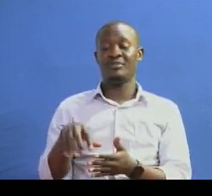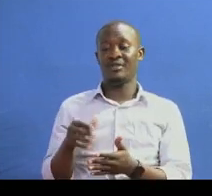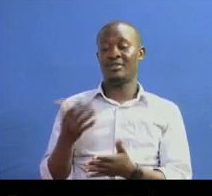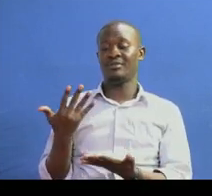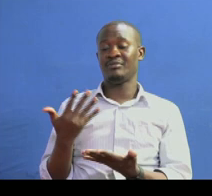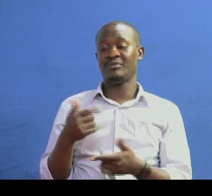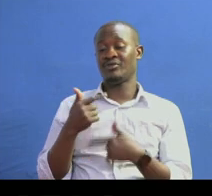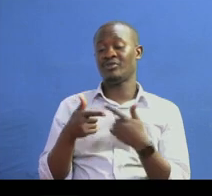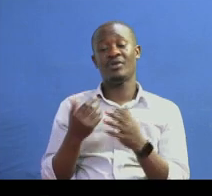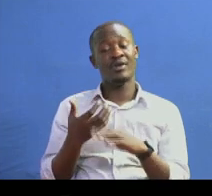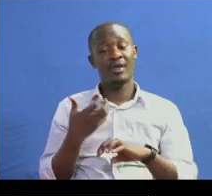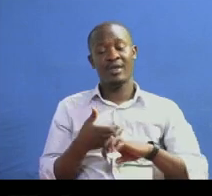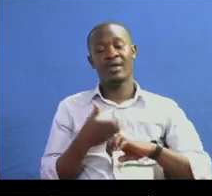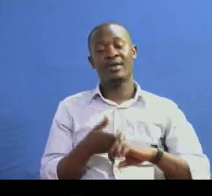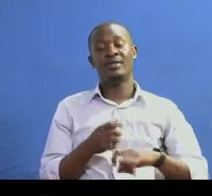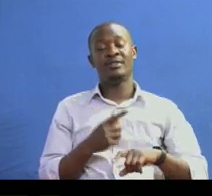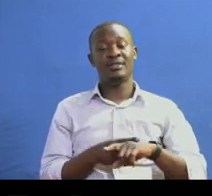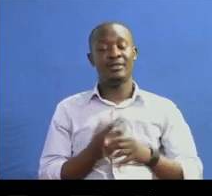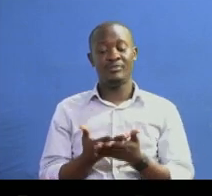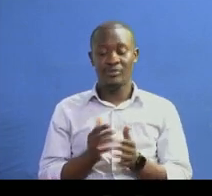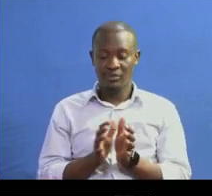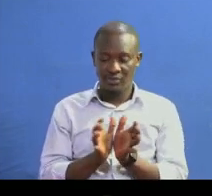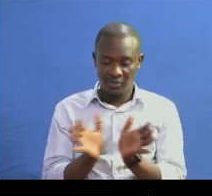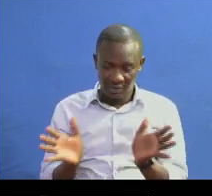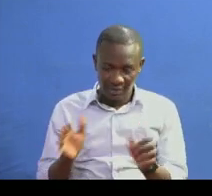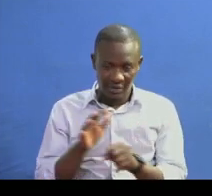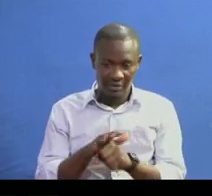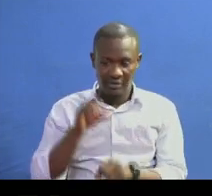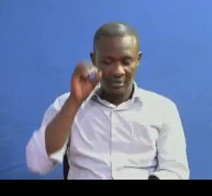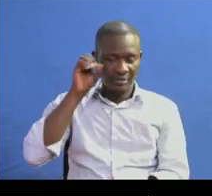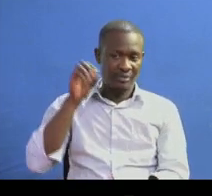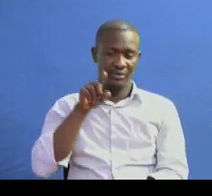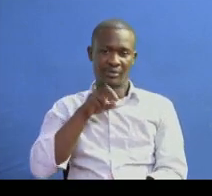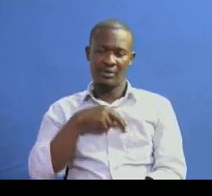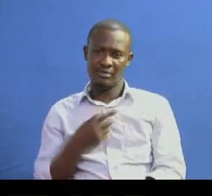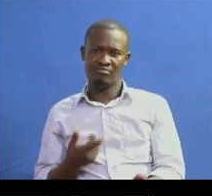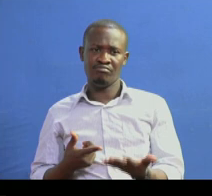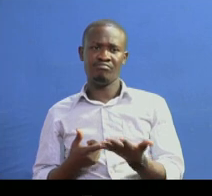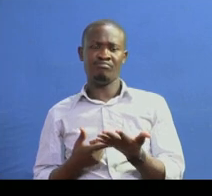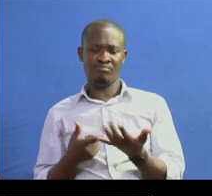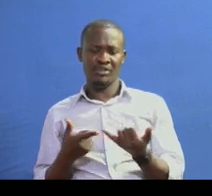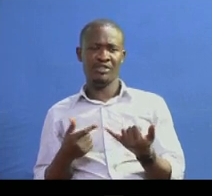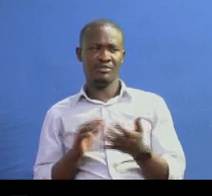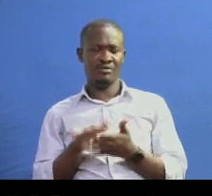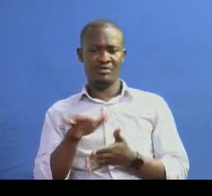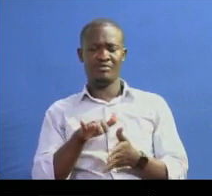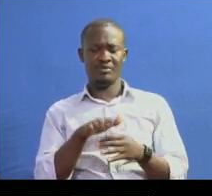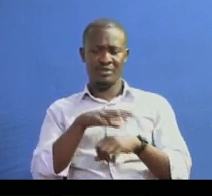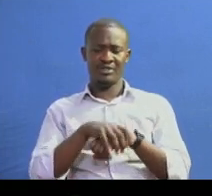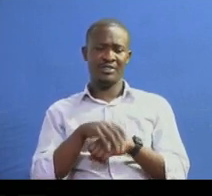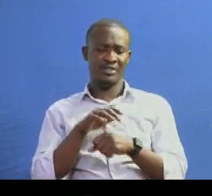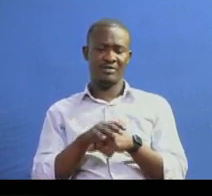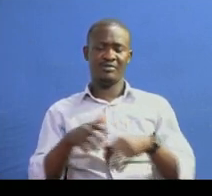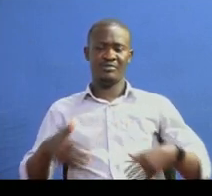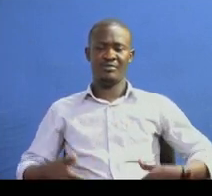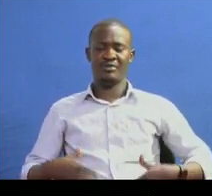is going to be so, so difficult. But if you're going to expand more options, look at the digital space and get young people there, I think we're really going to